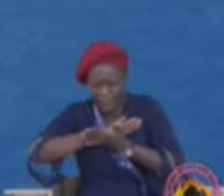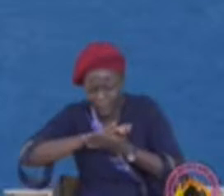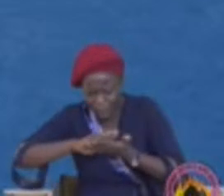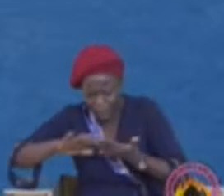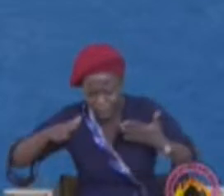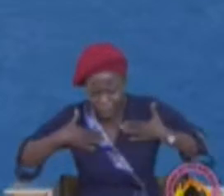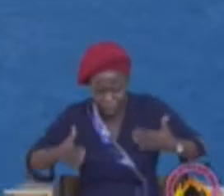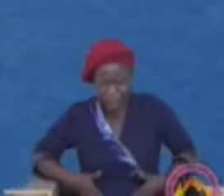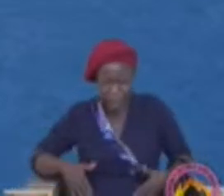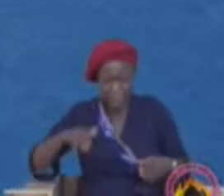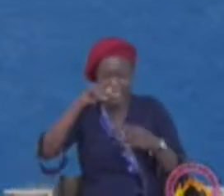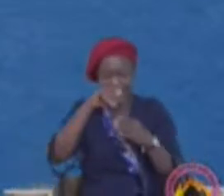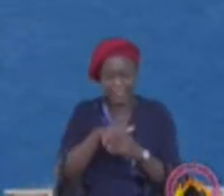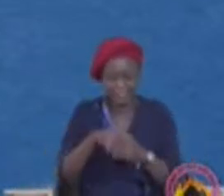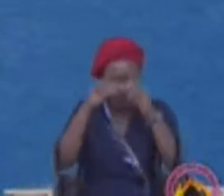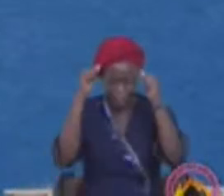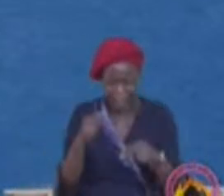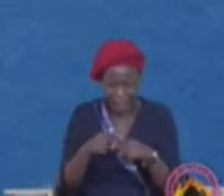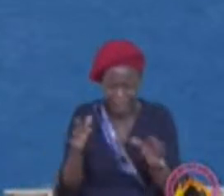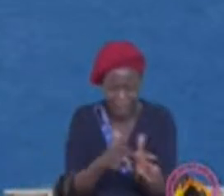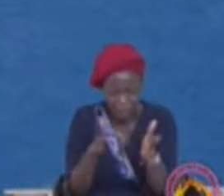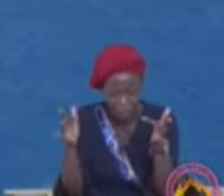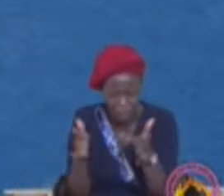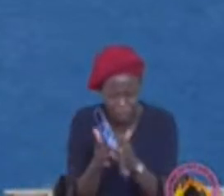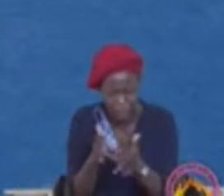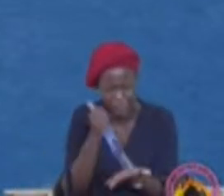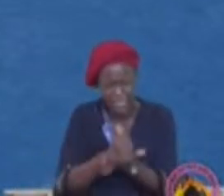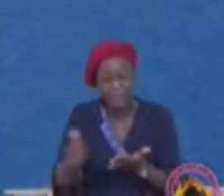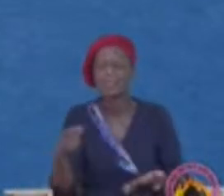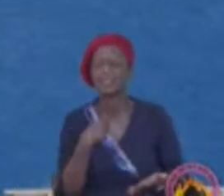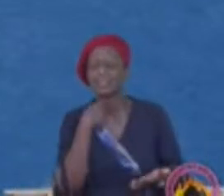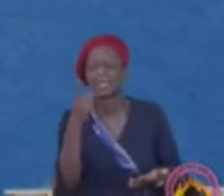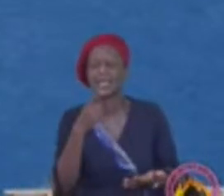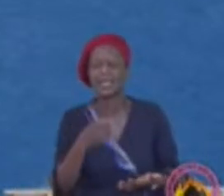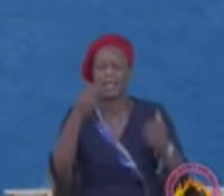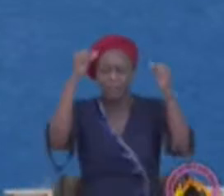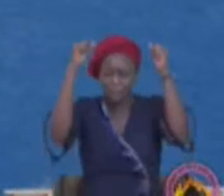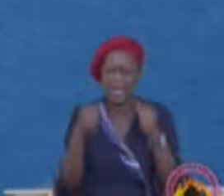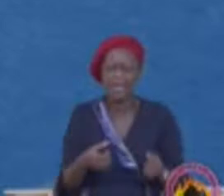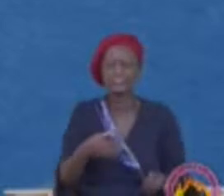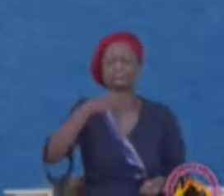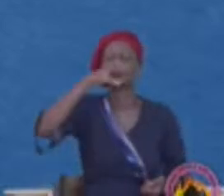of Jesus. Say, power. Drinking the blood of my oldness.